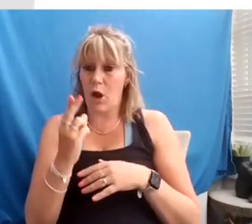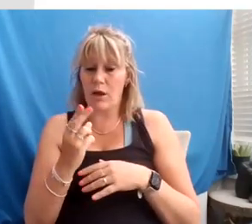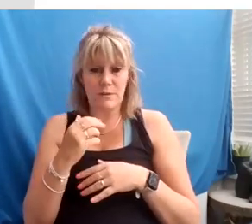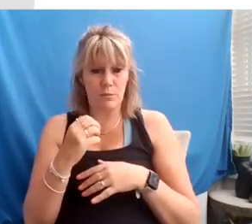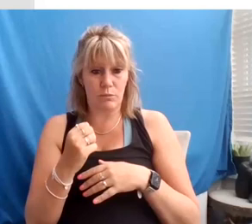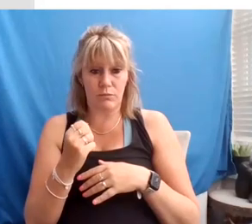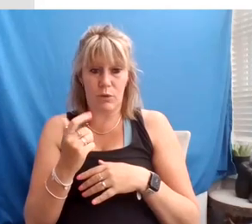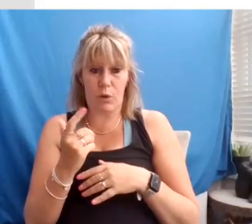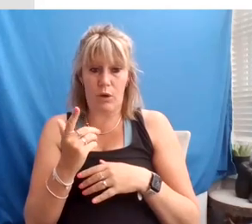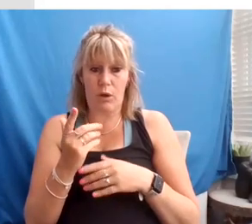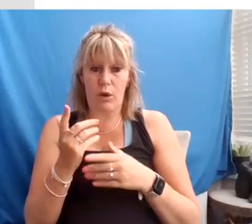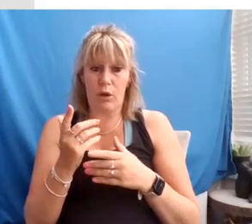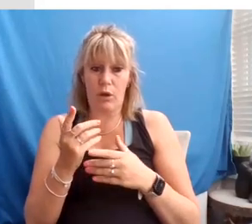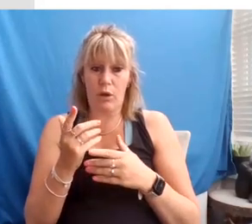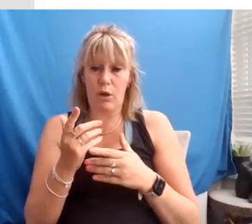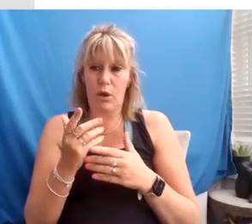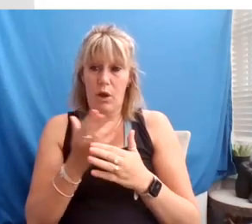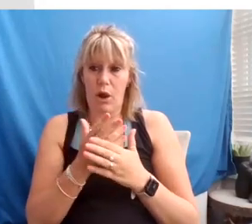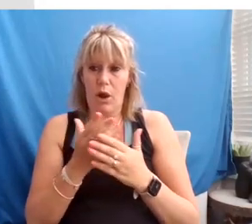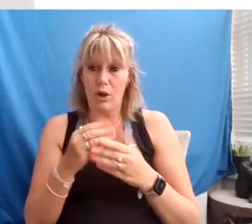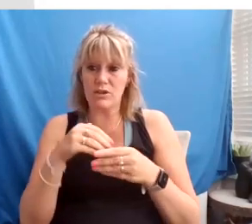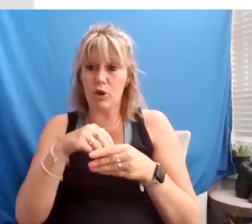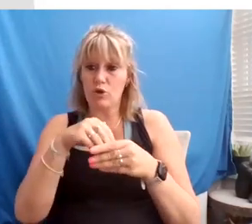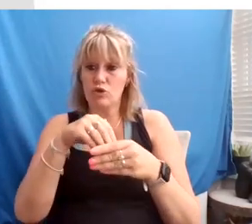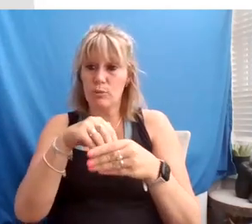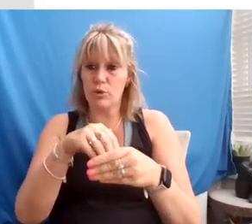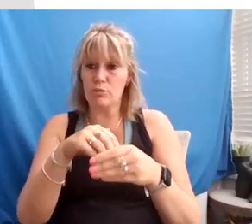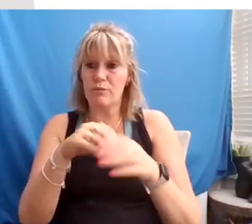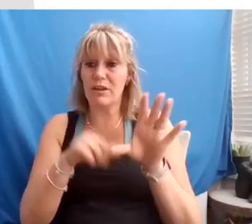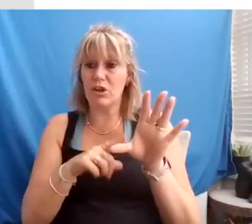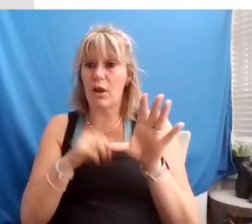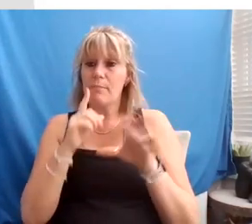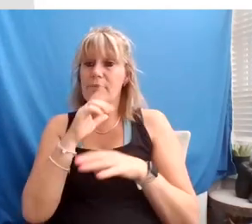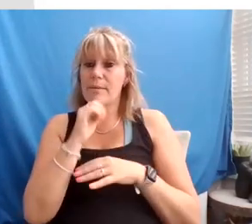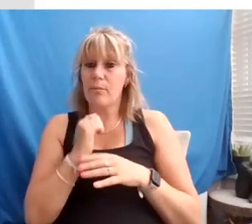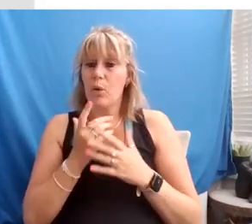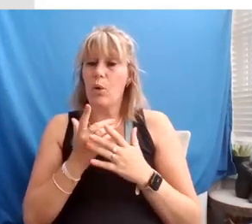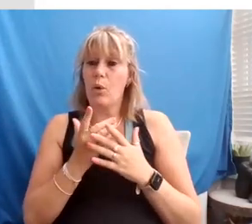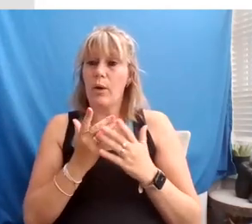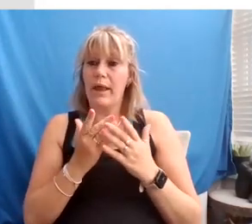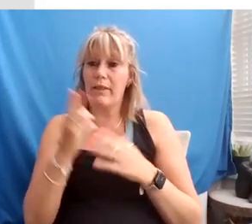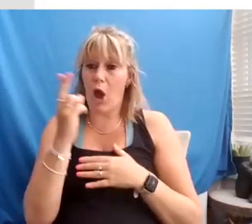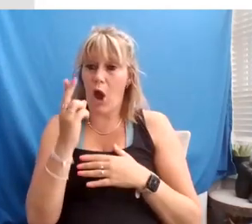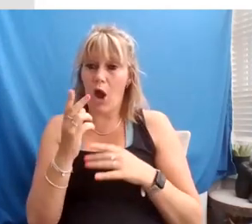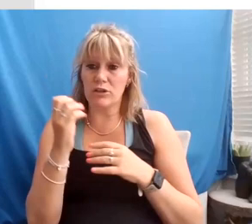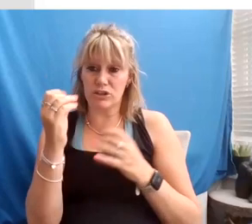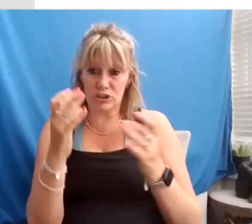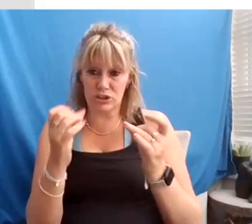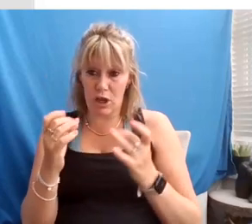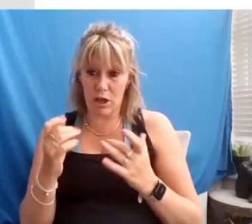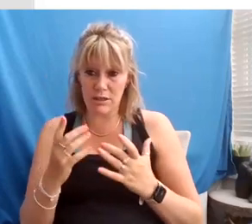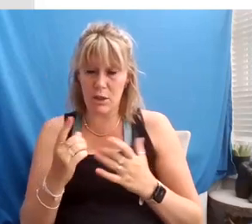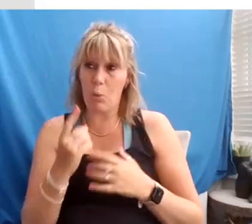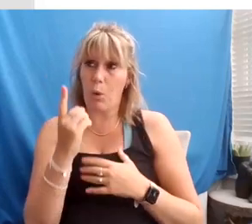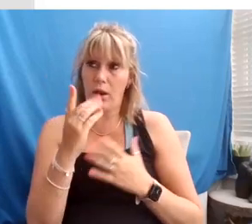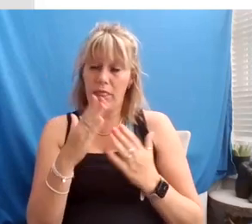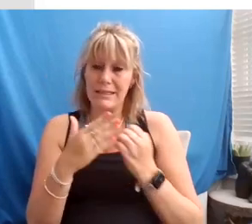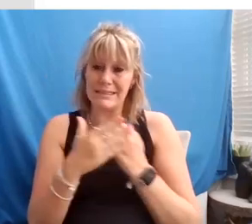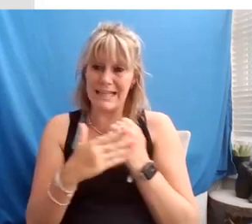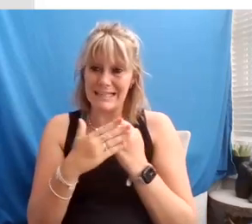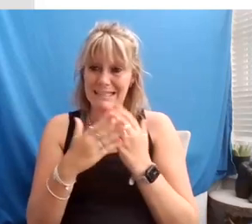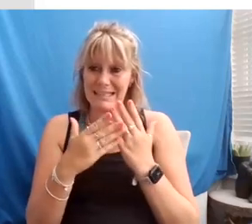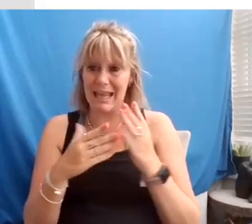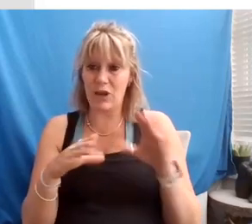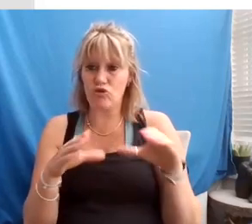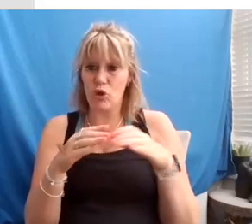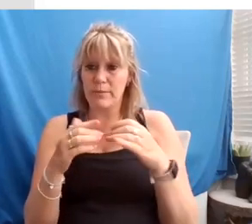to the exhibition in the past is we've had young people through the Art Stars, which is one of the Saturday groups that Rosetta